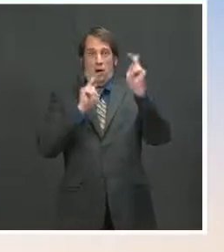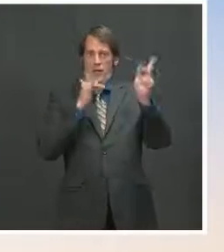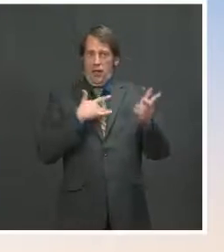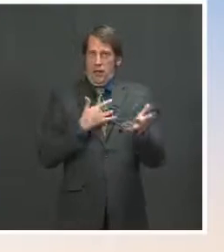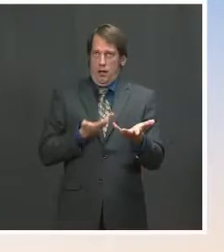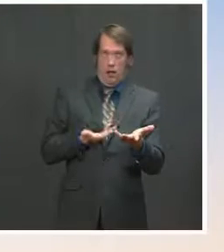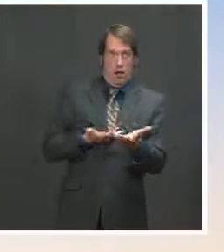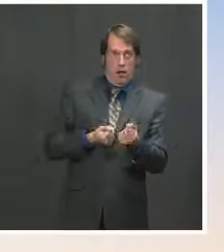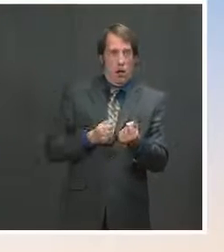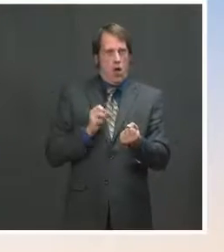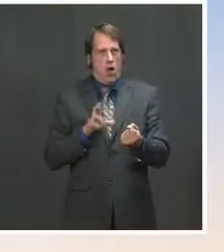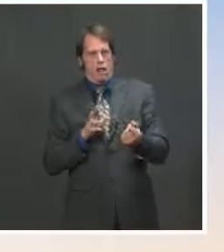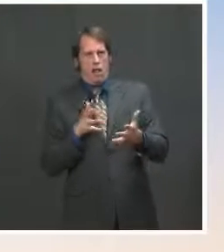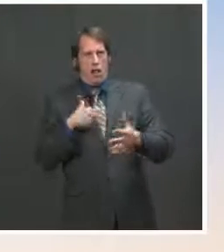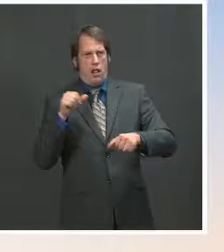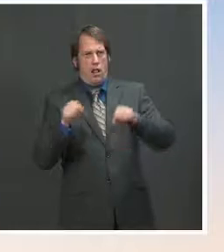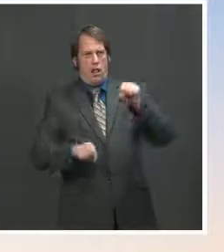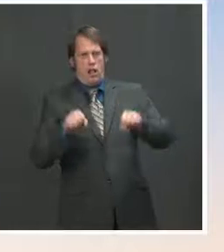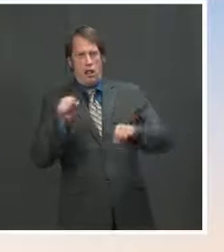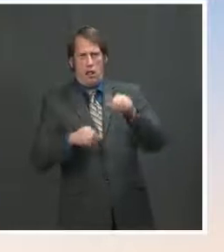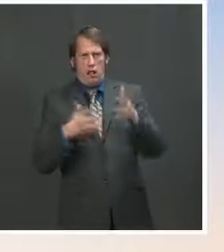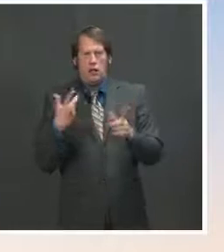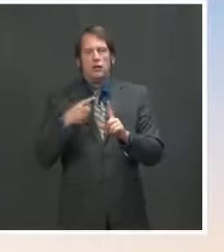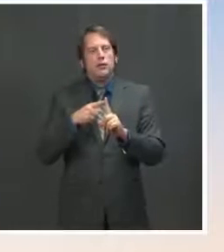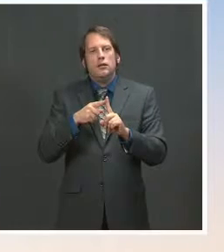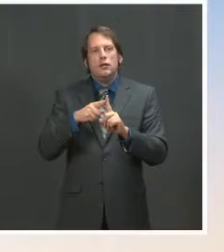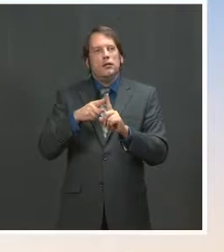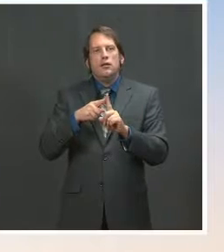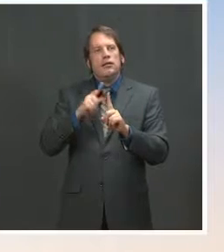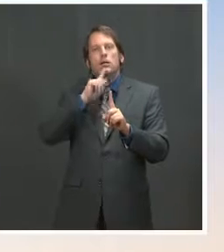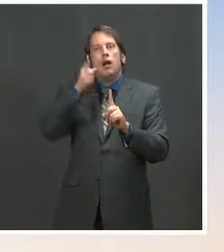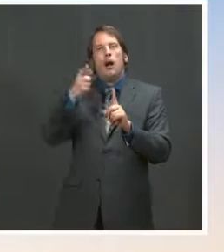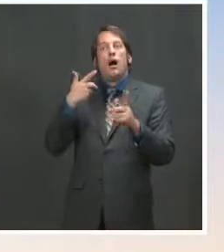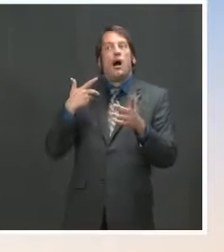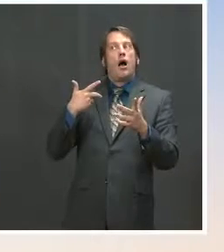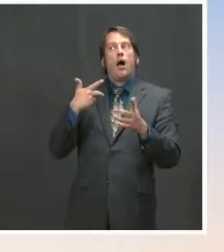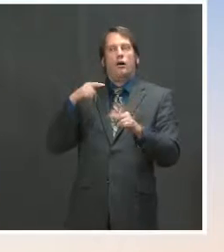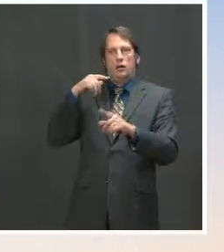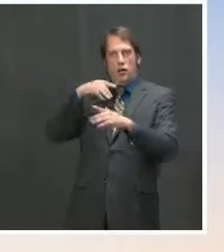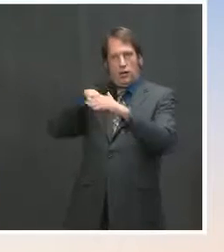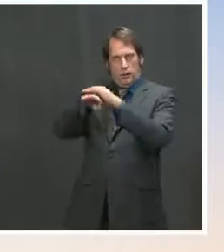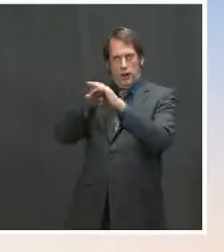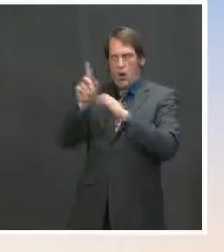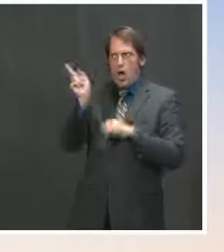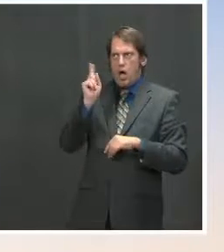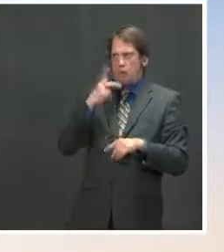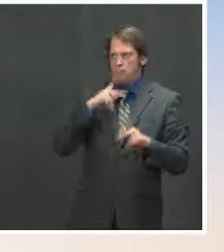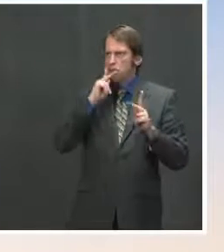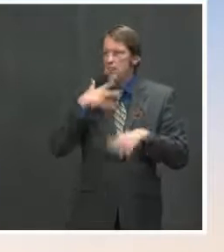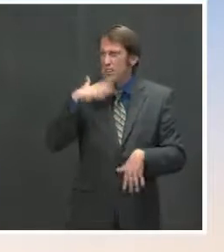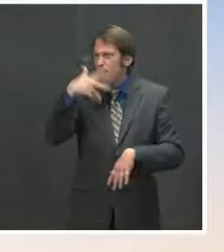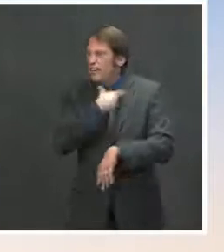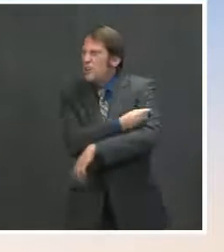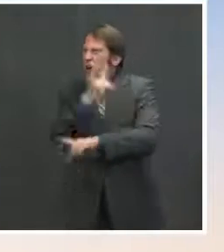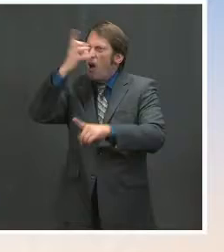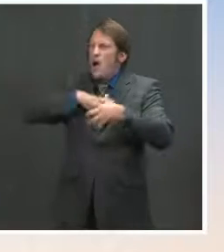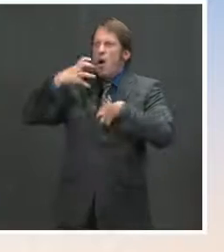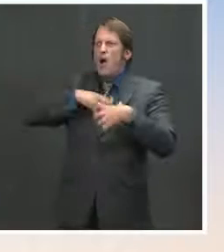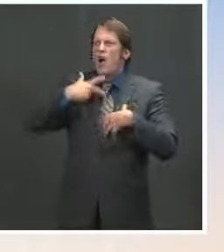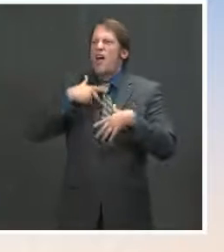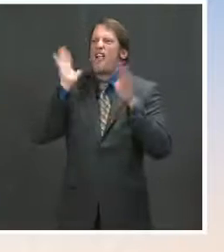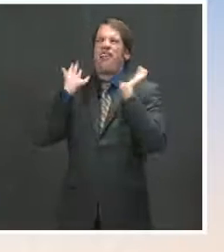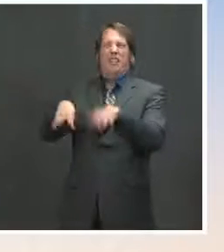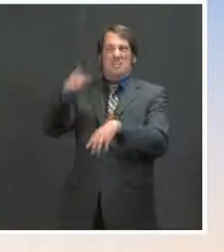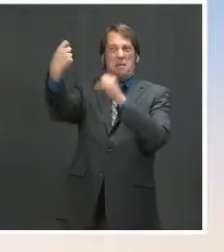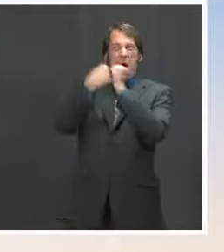it's really an issue of access, and we've seen that as the case in many communities across the country, and our focus is on